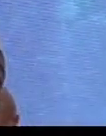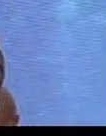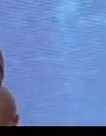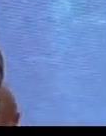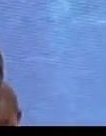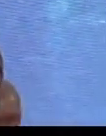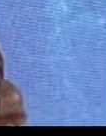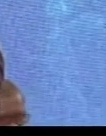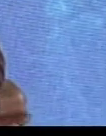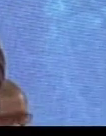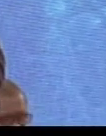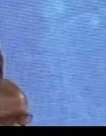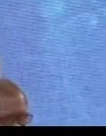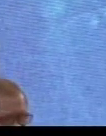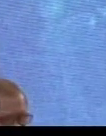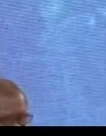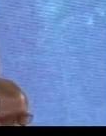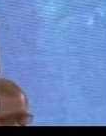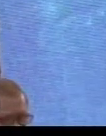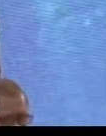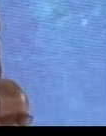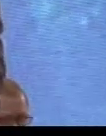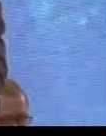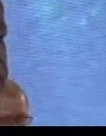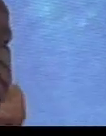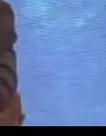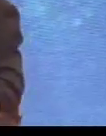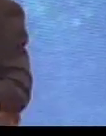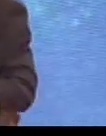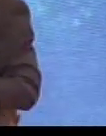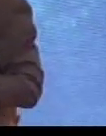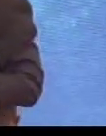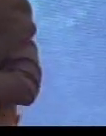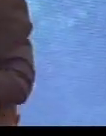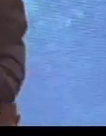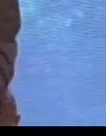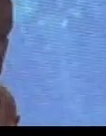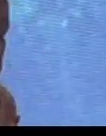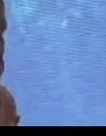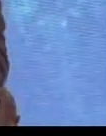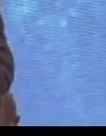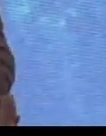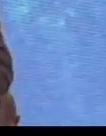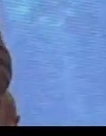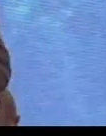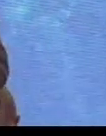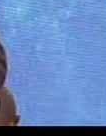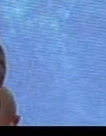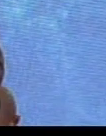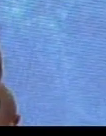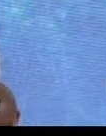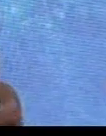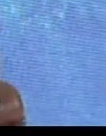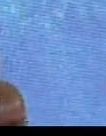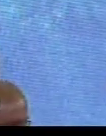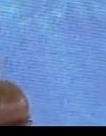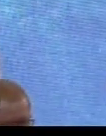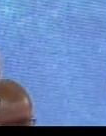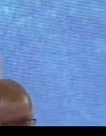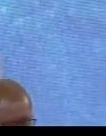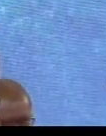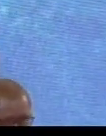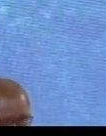of America. She had her master's degree from the University of Bonn,